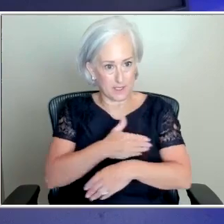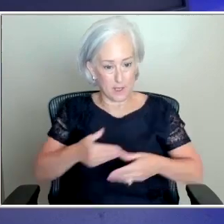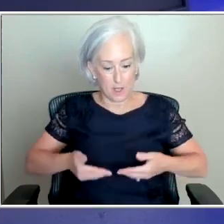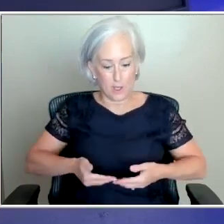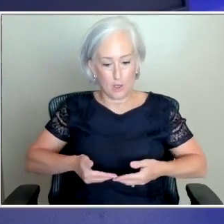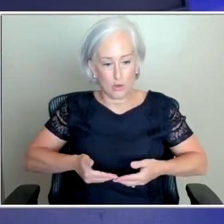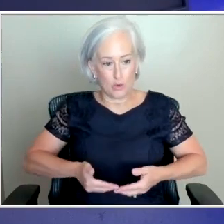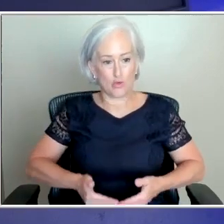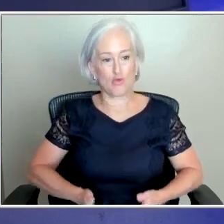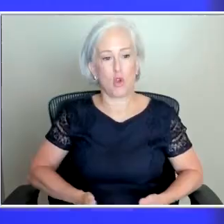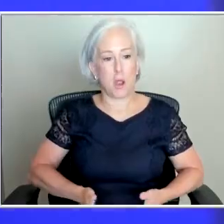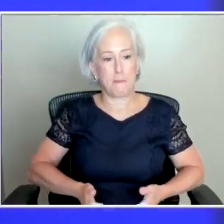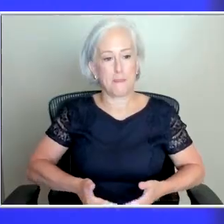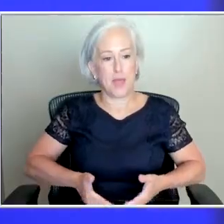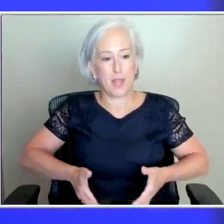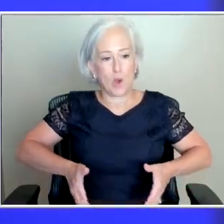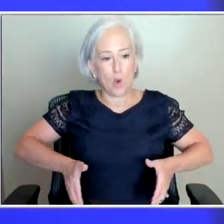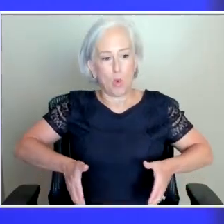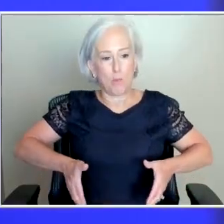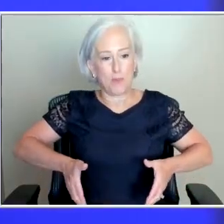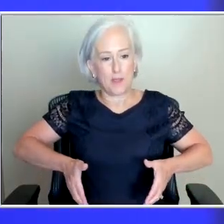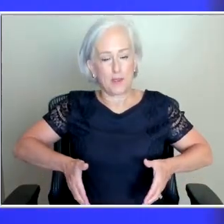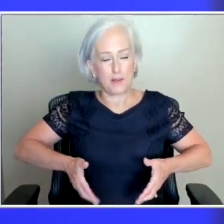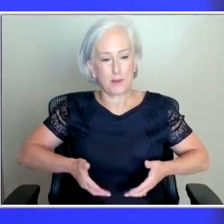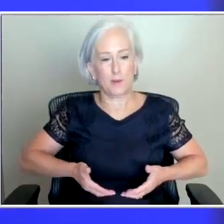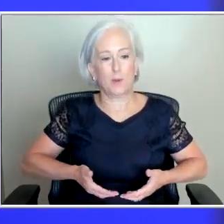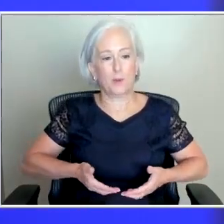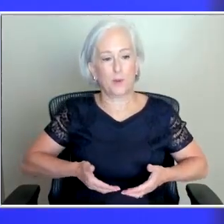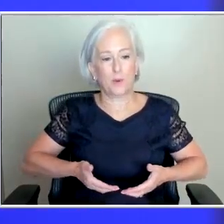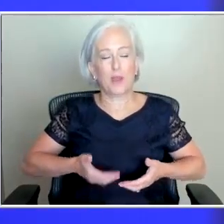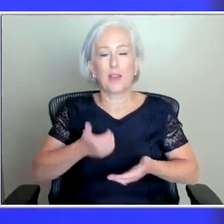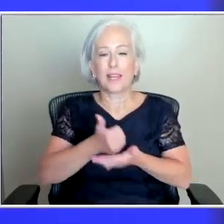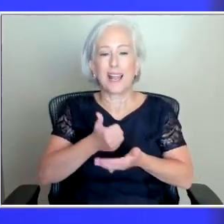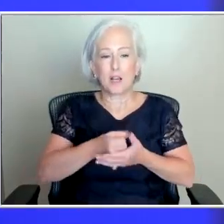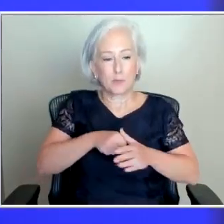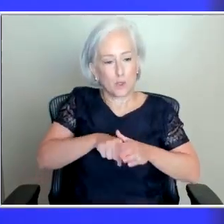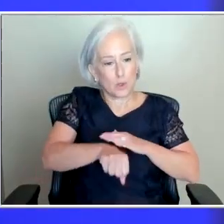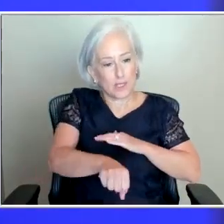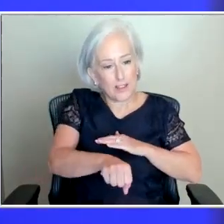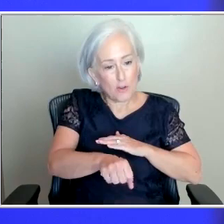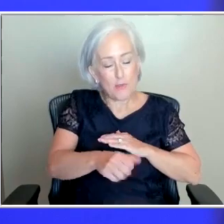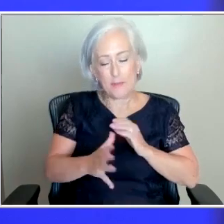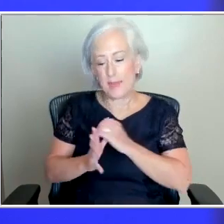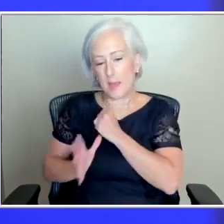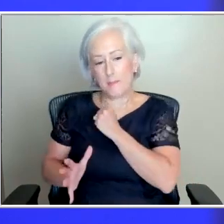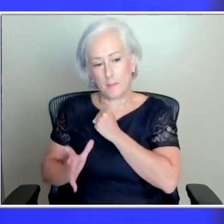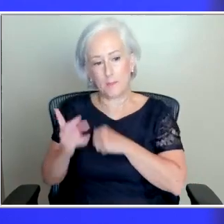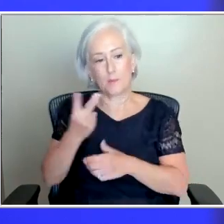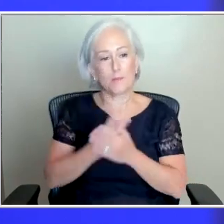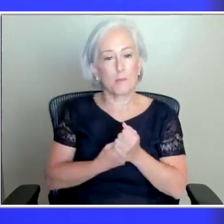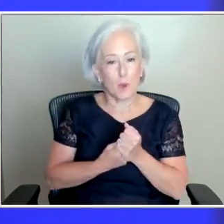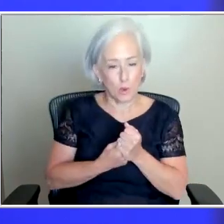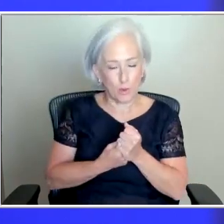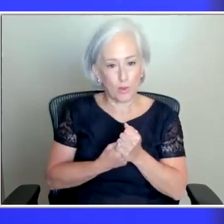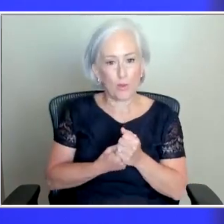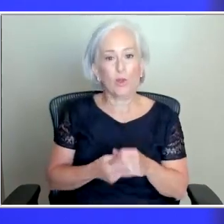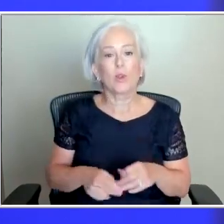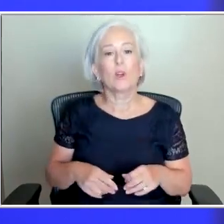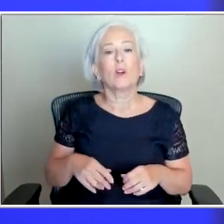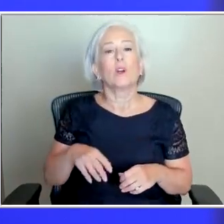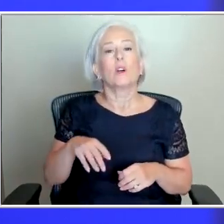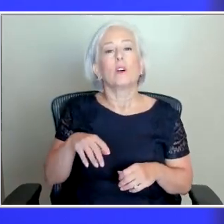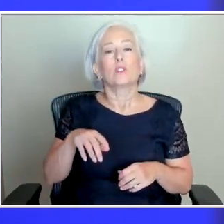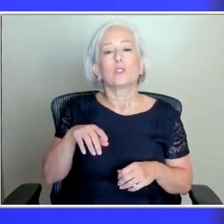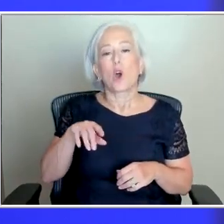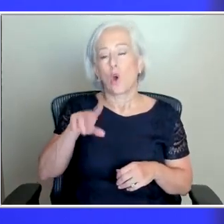that's bearing down. If you think of a Kegel, like I mentioned earlier, the muscles tighten and lift. A reverse Kegel is the opposite.